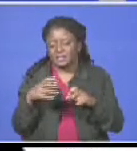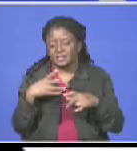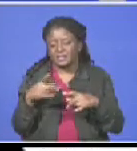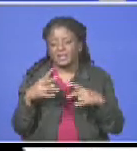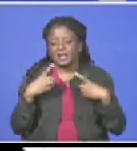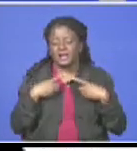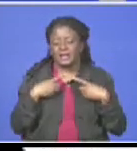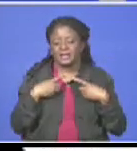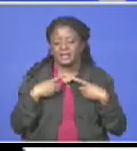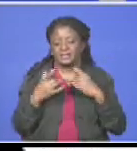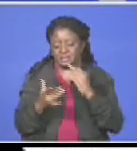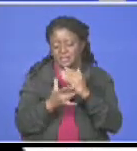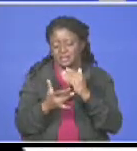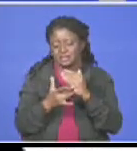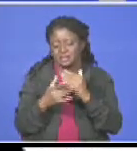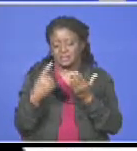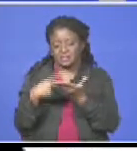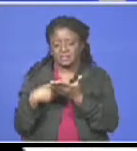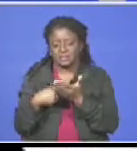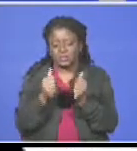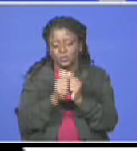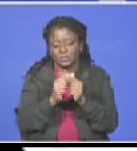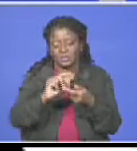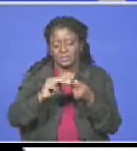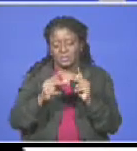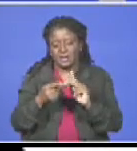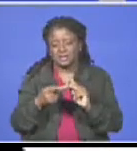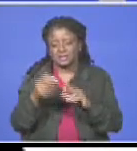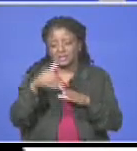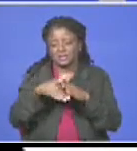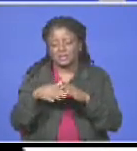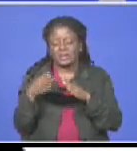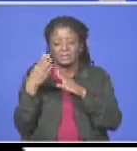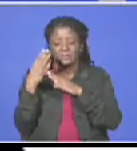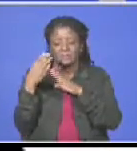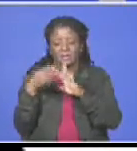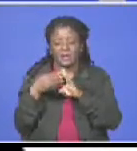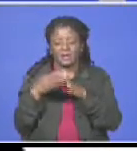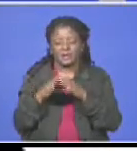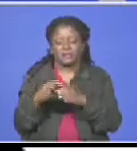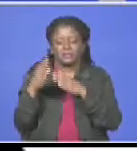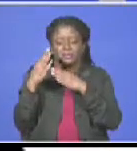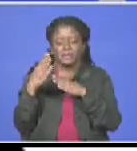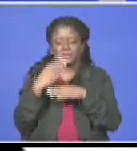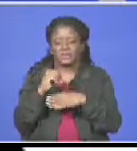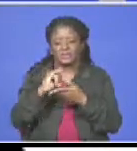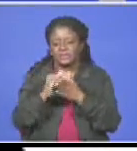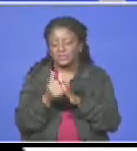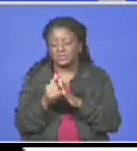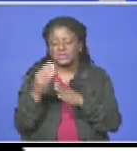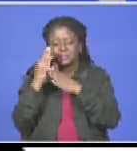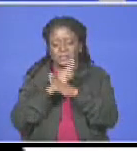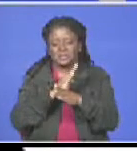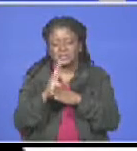partners, including officials at the Bank of the Bahamas and those businesses designated to school uniforms, in